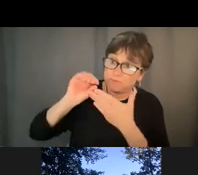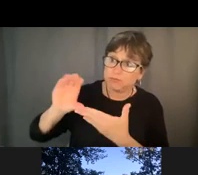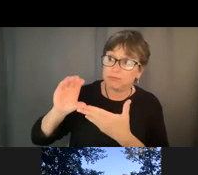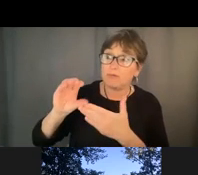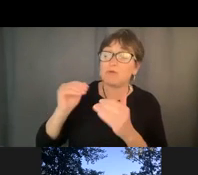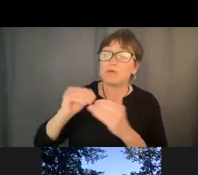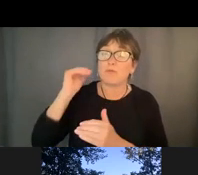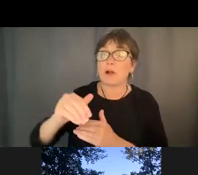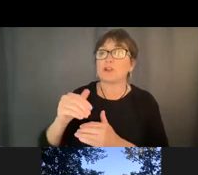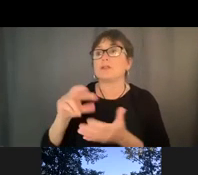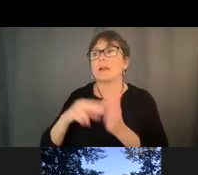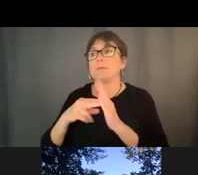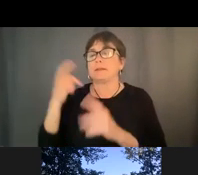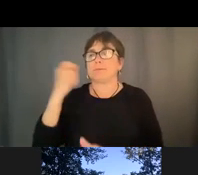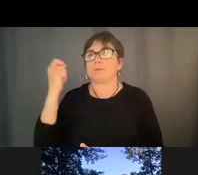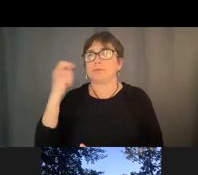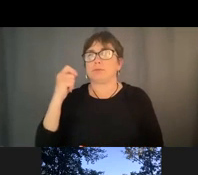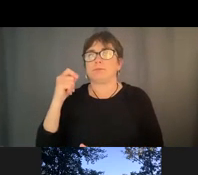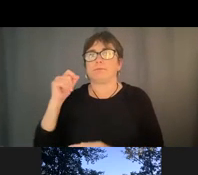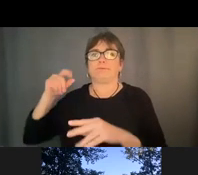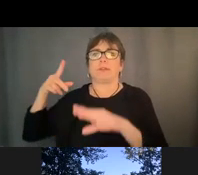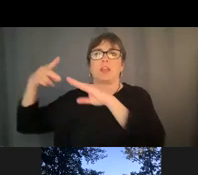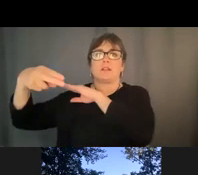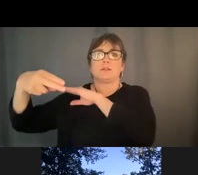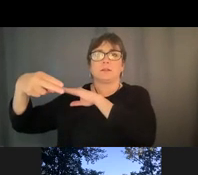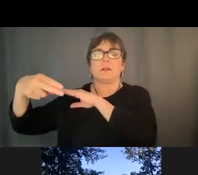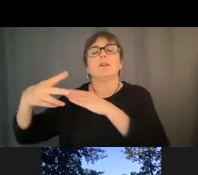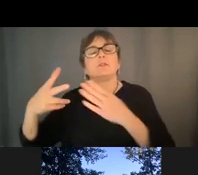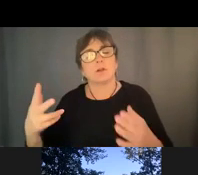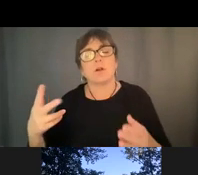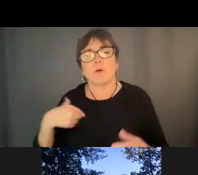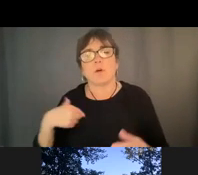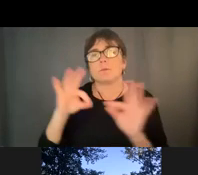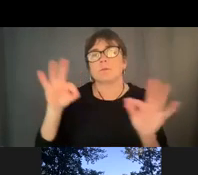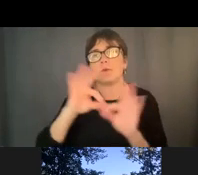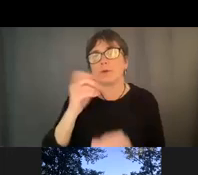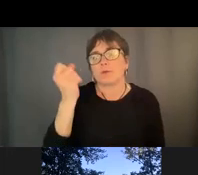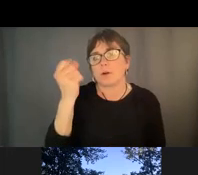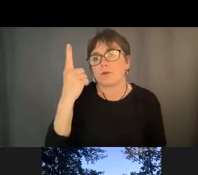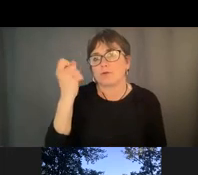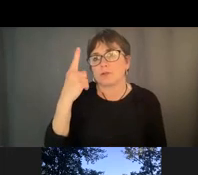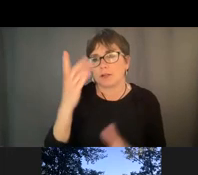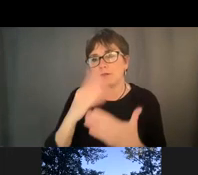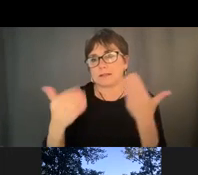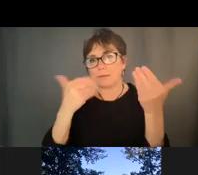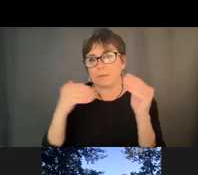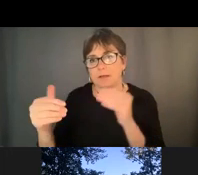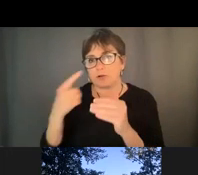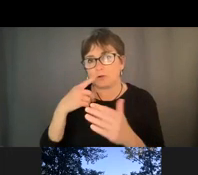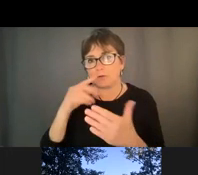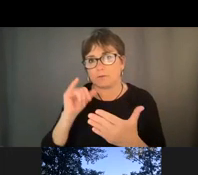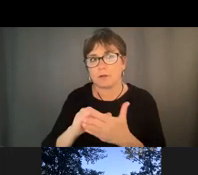important to recognize that there are some limitations. And so offering different ways to provide a